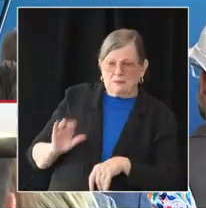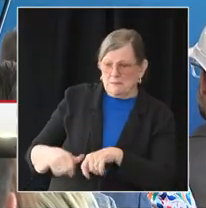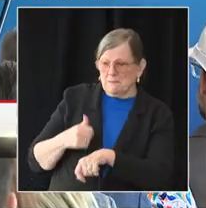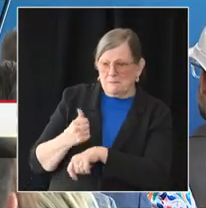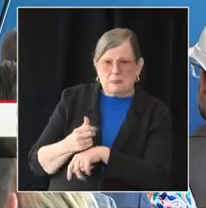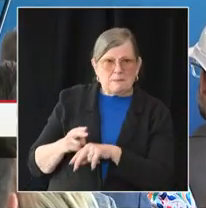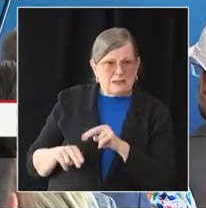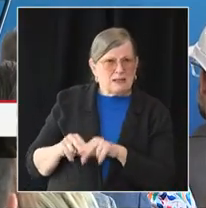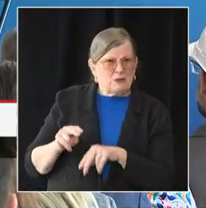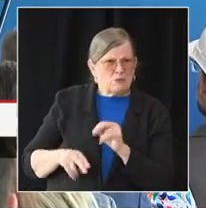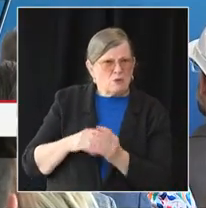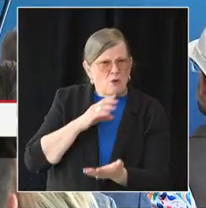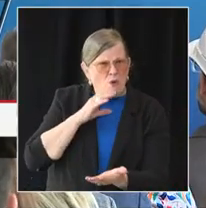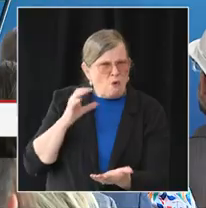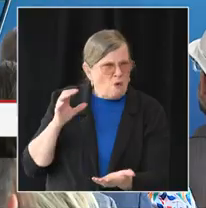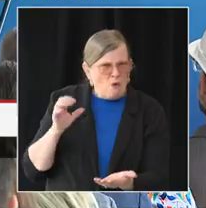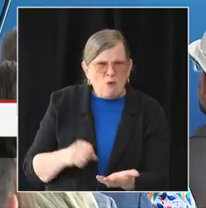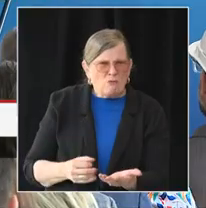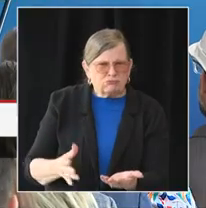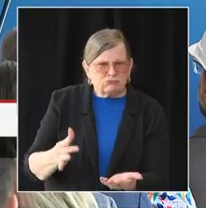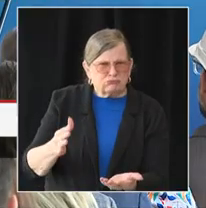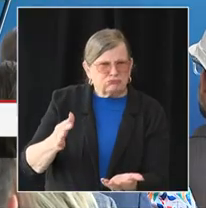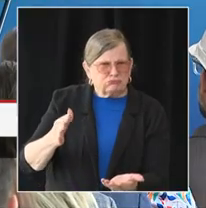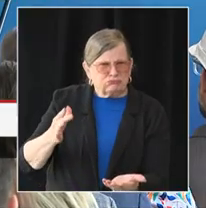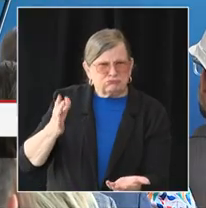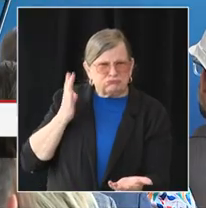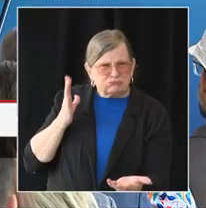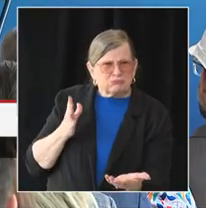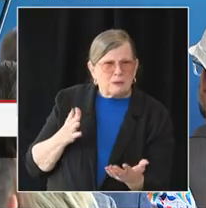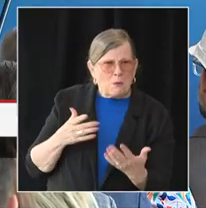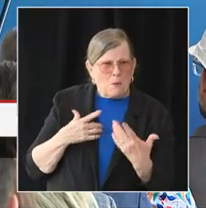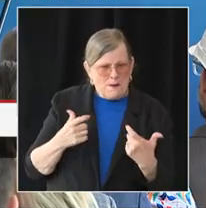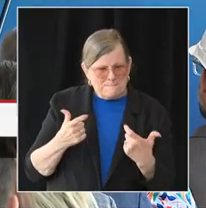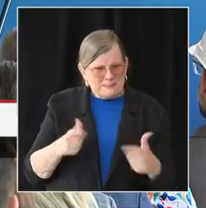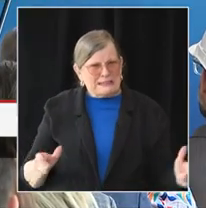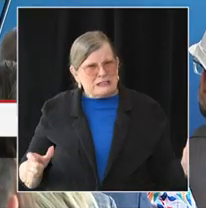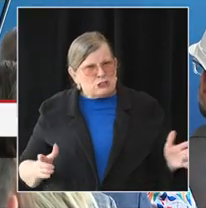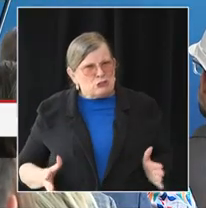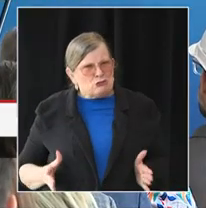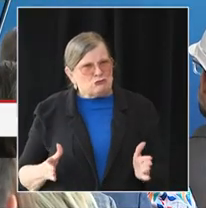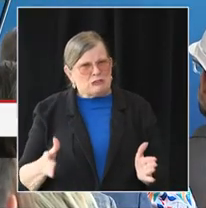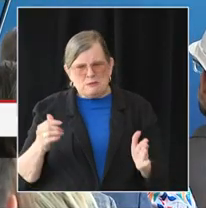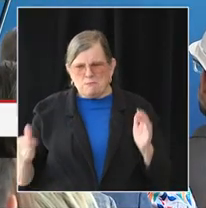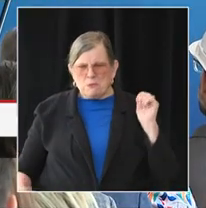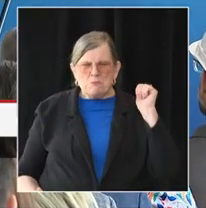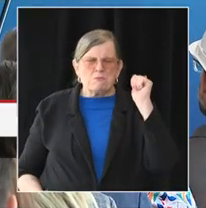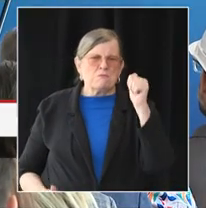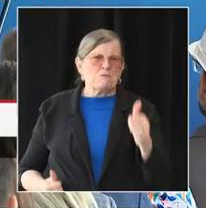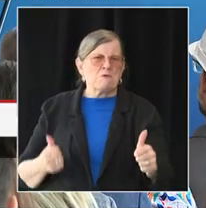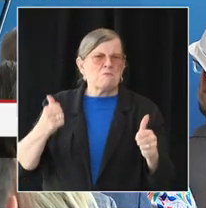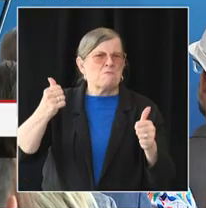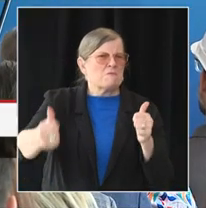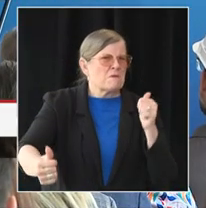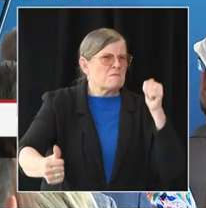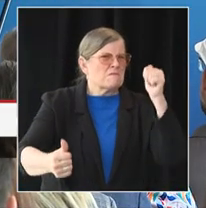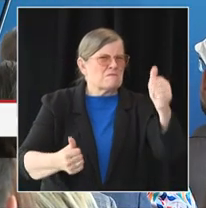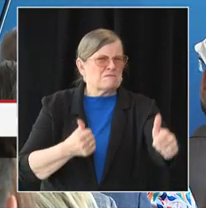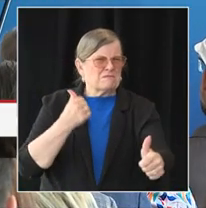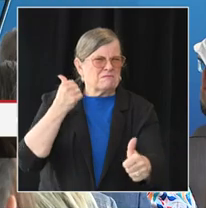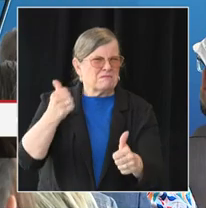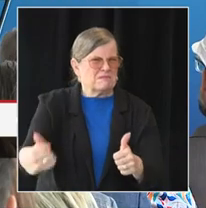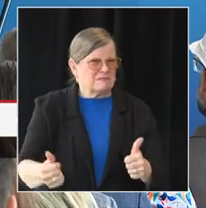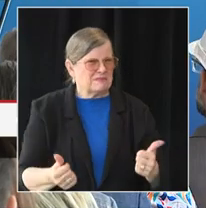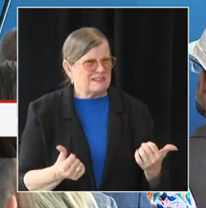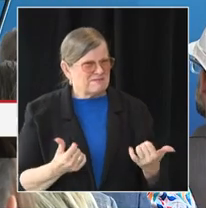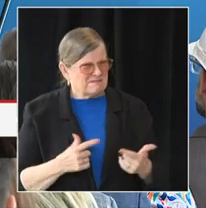buildings. That's our city. It's a beautiful city, a clean city, a safe city. But what do you do with a building that was